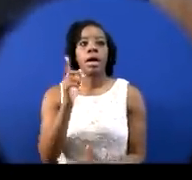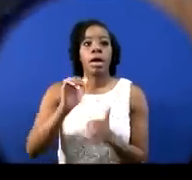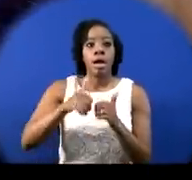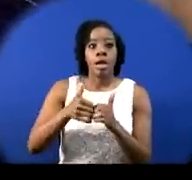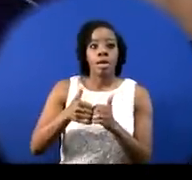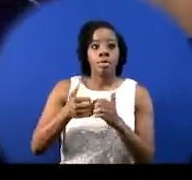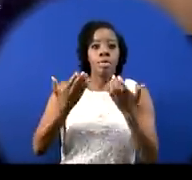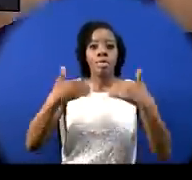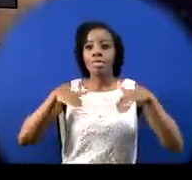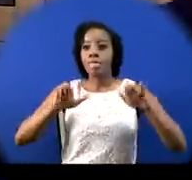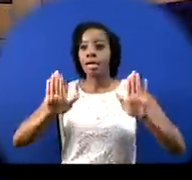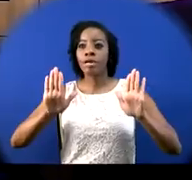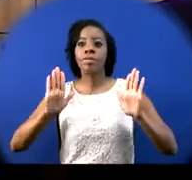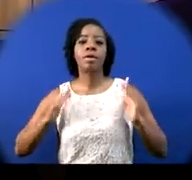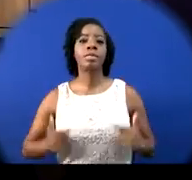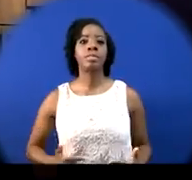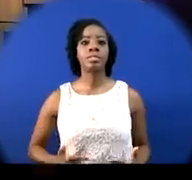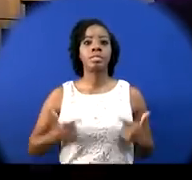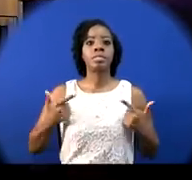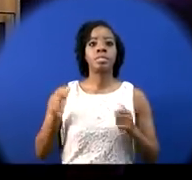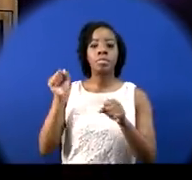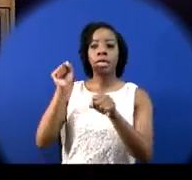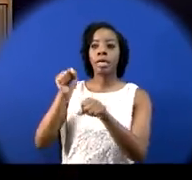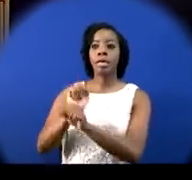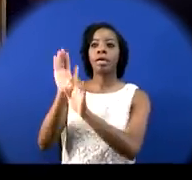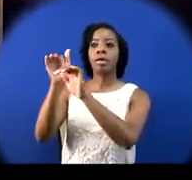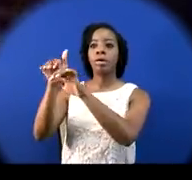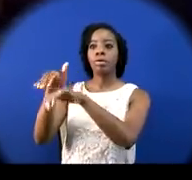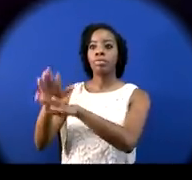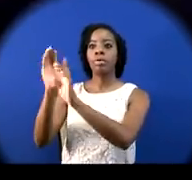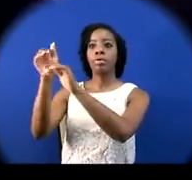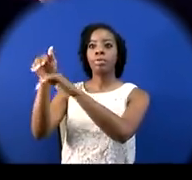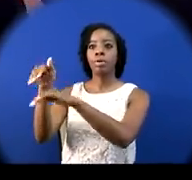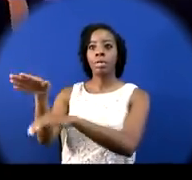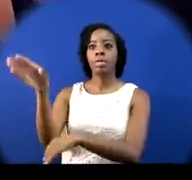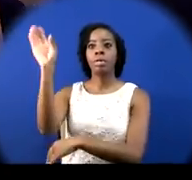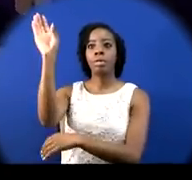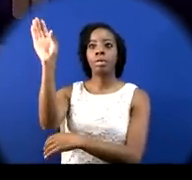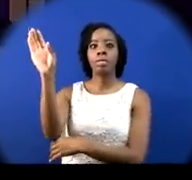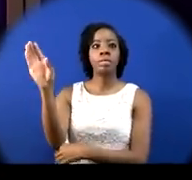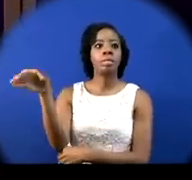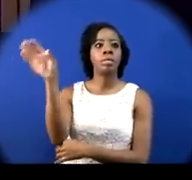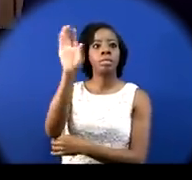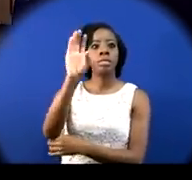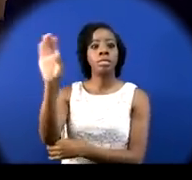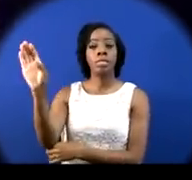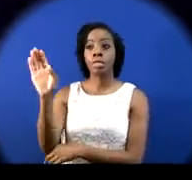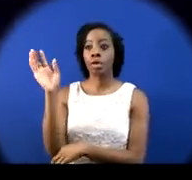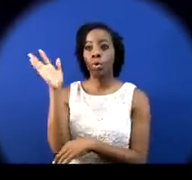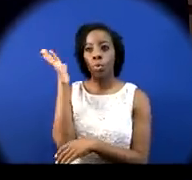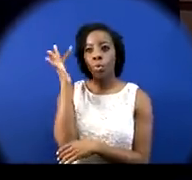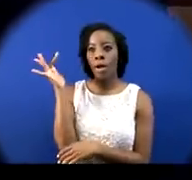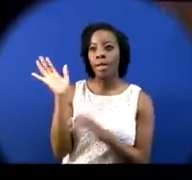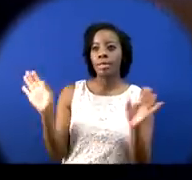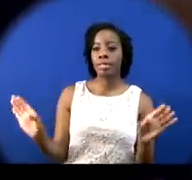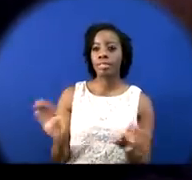How he gave his life at Calvary. He did it